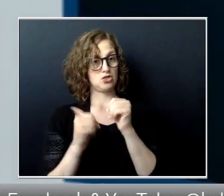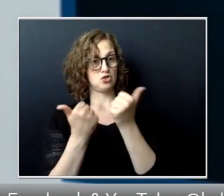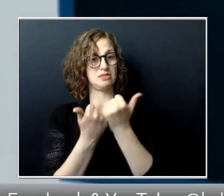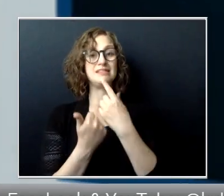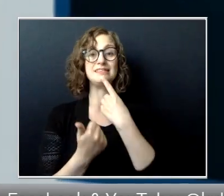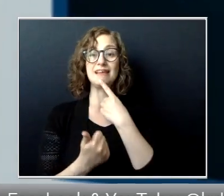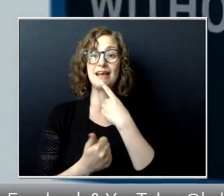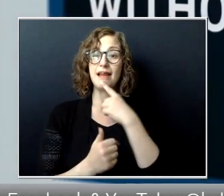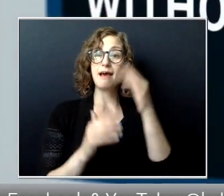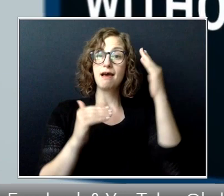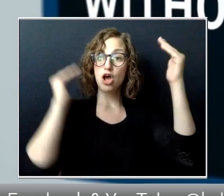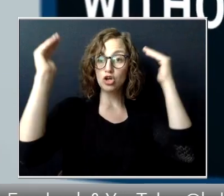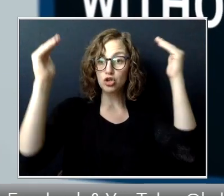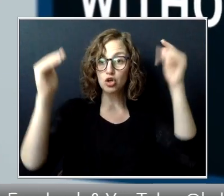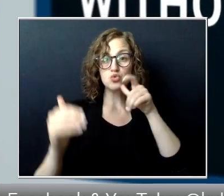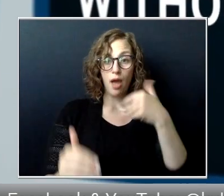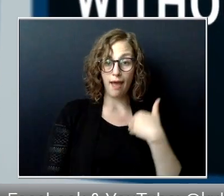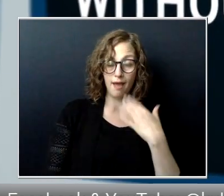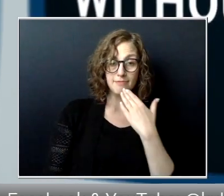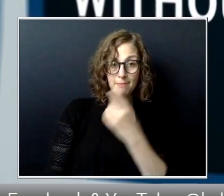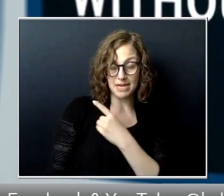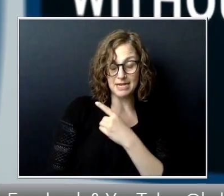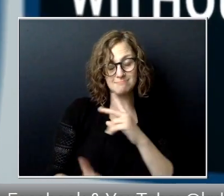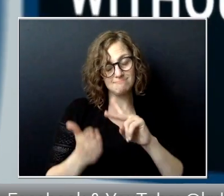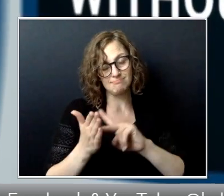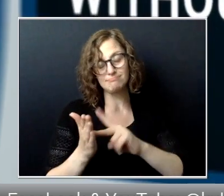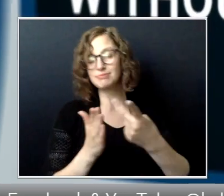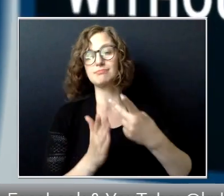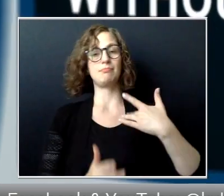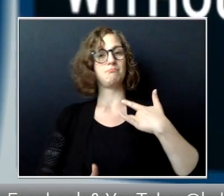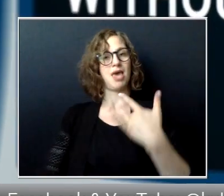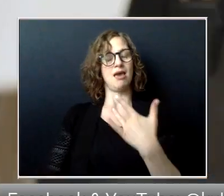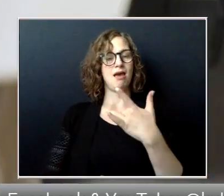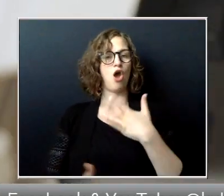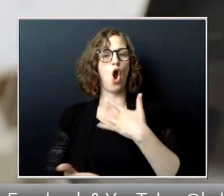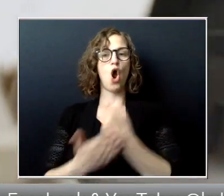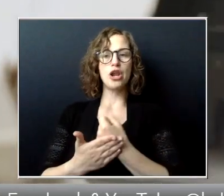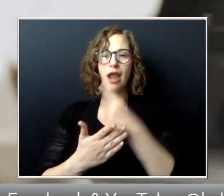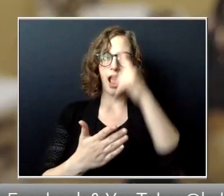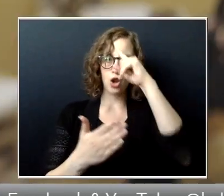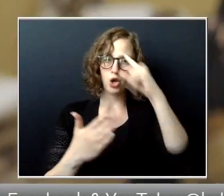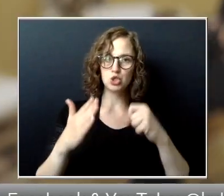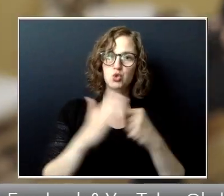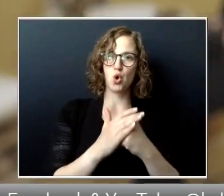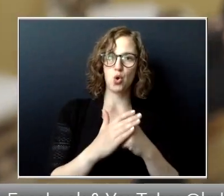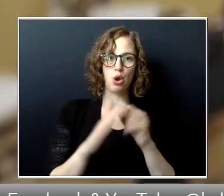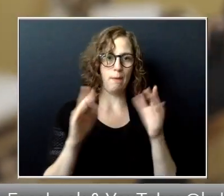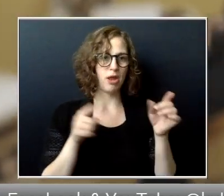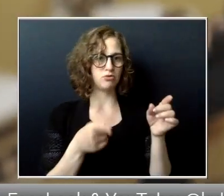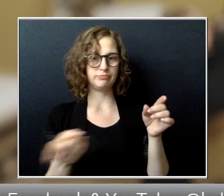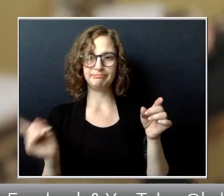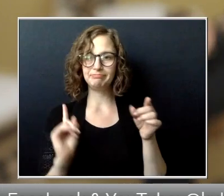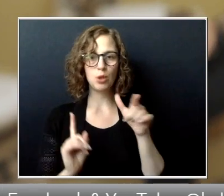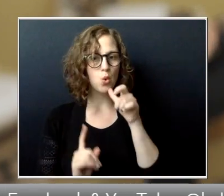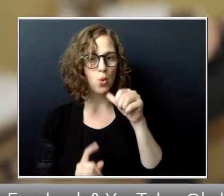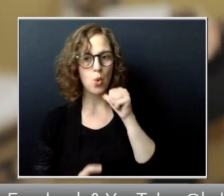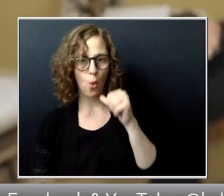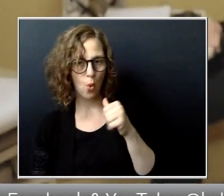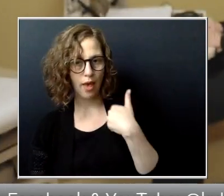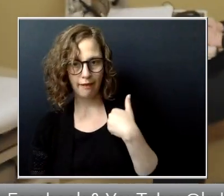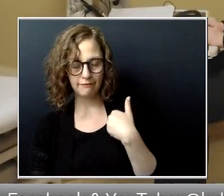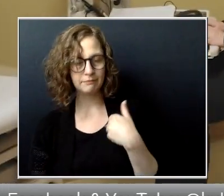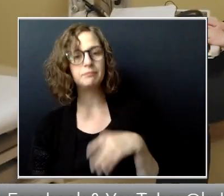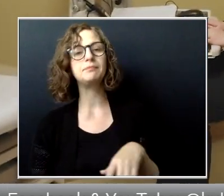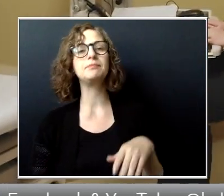heart attack or a stroke compared to people without diabetes. Charlotte says the age at which